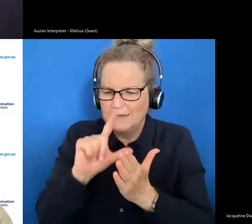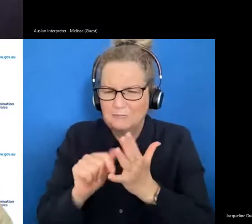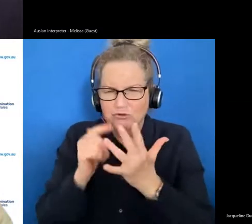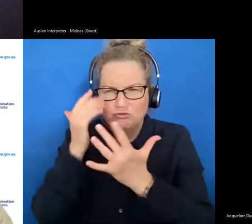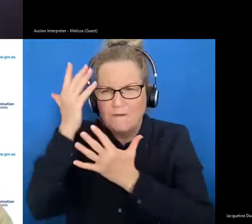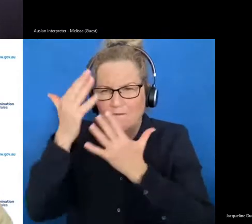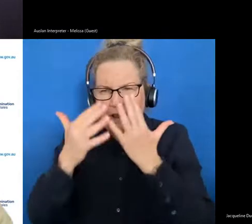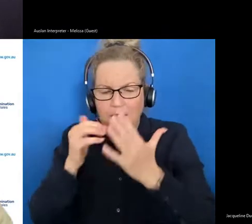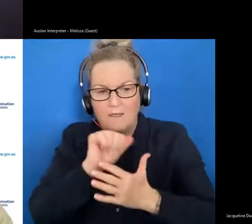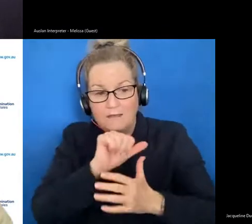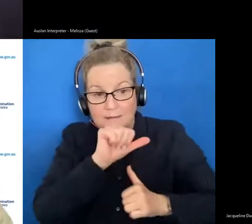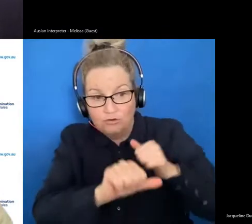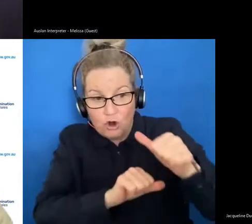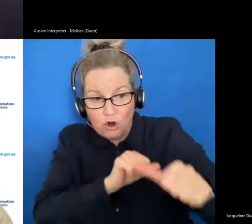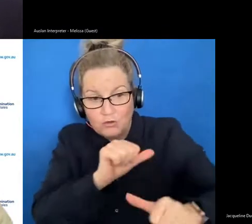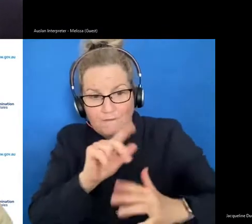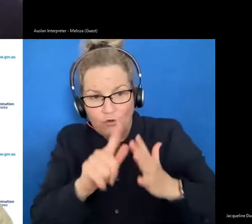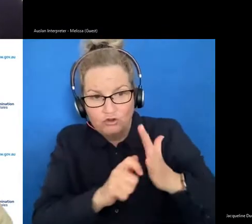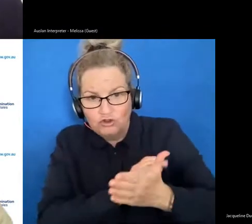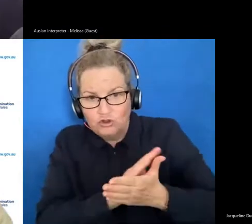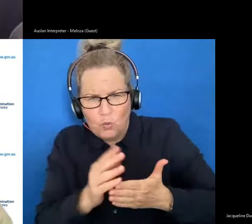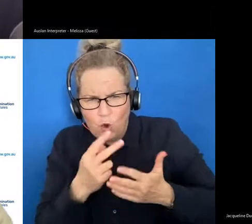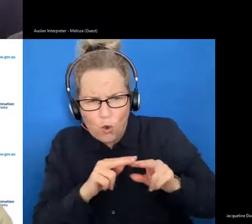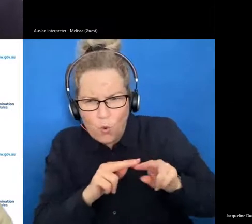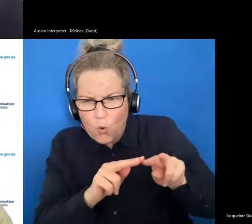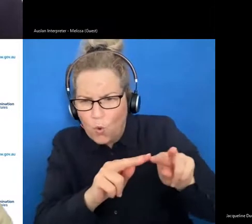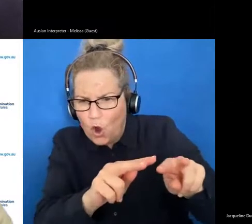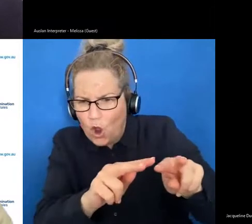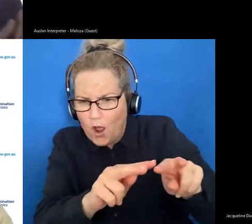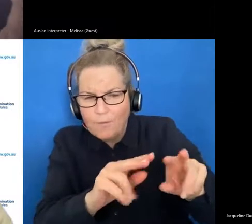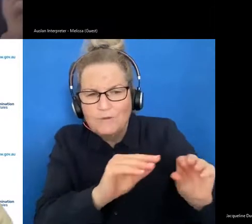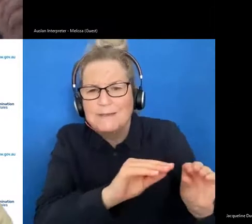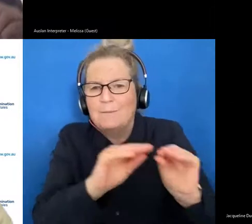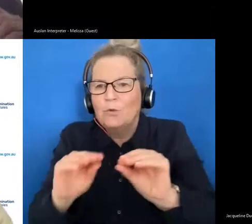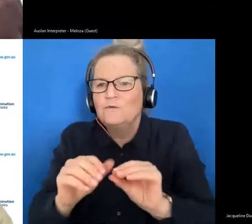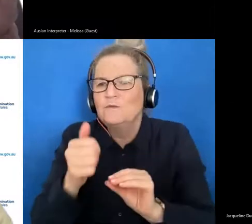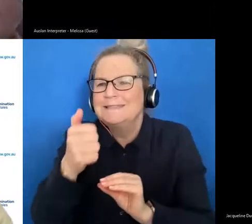Josh, particularly in the context of moving to 6 Parramatta Square.